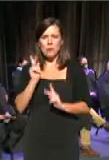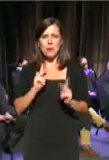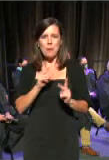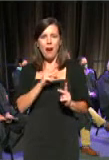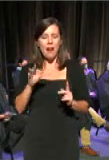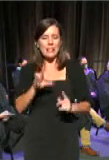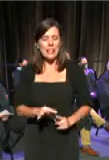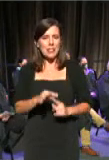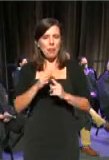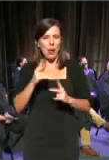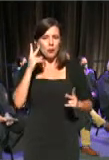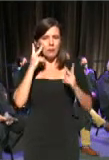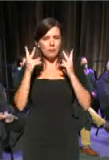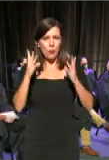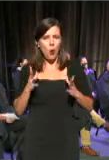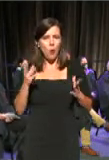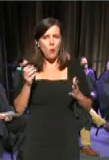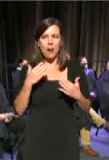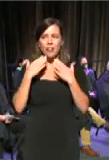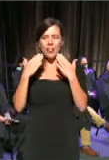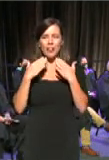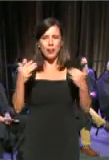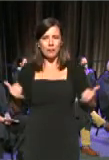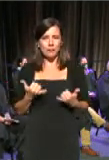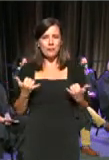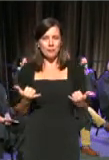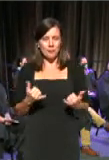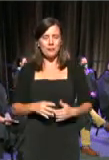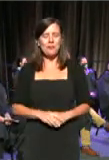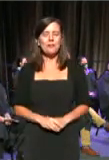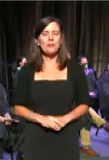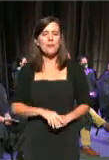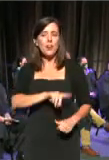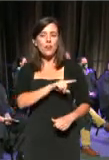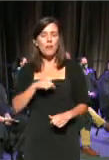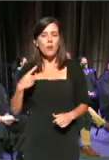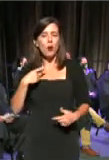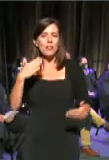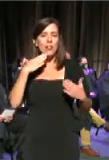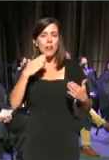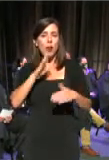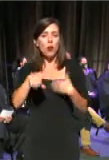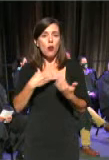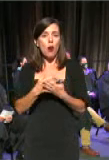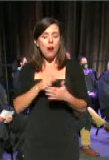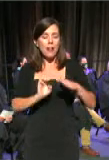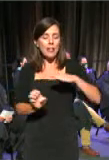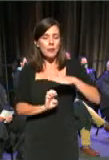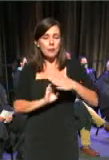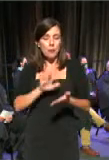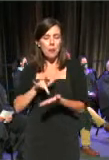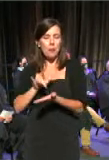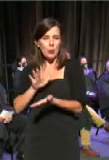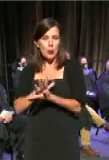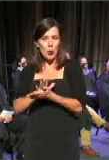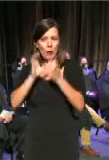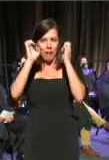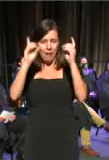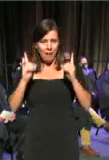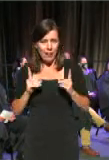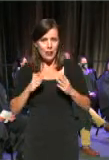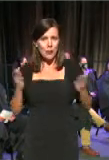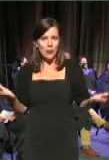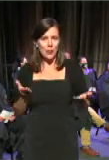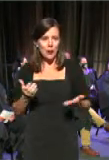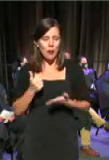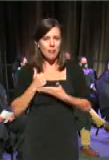Special guests that we would like to thank and recognize at this time. First, we'd like to thank all of our elementary and middle school educators that helped